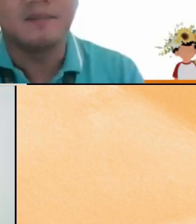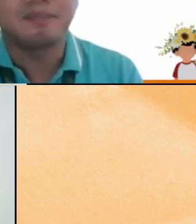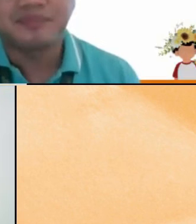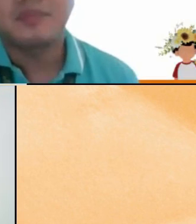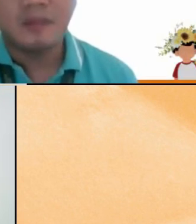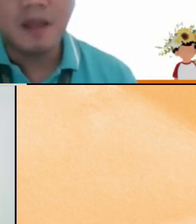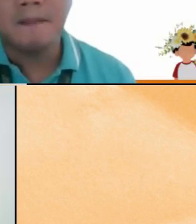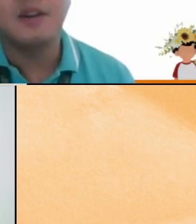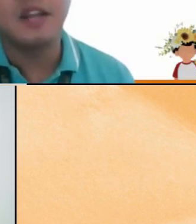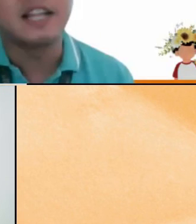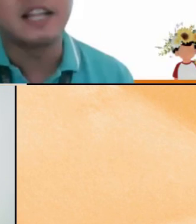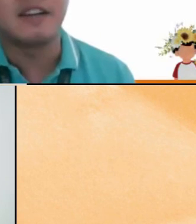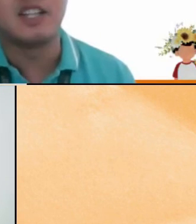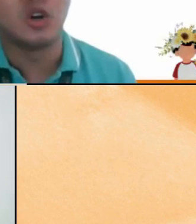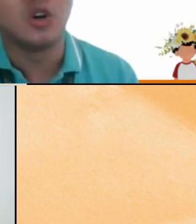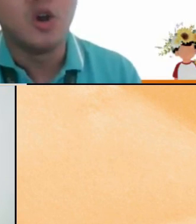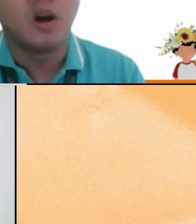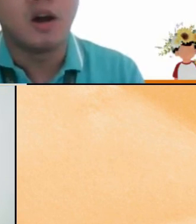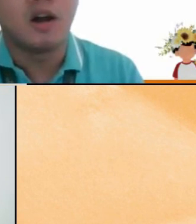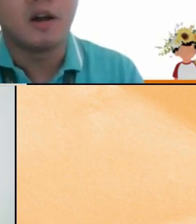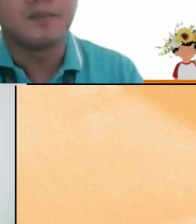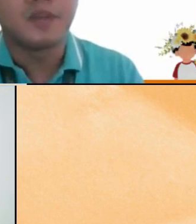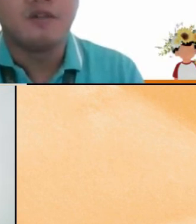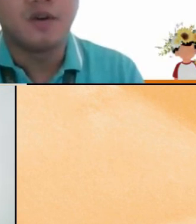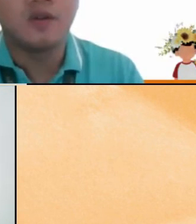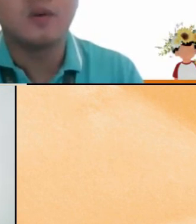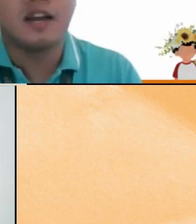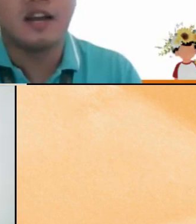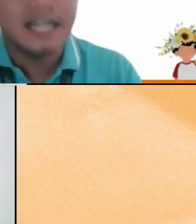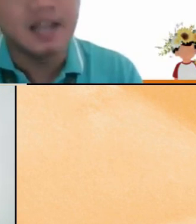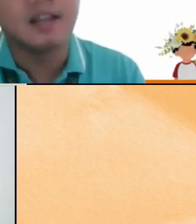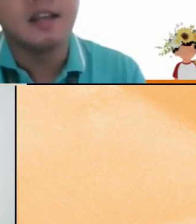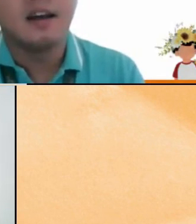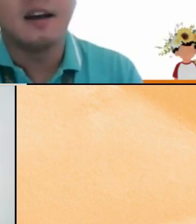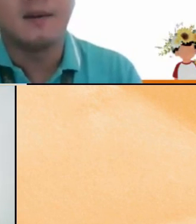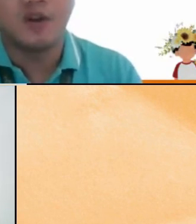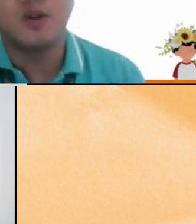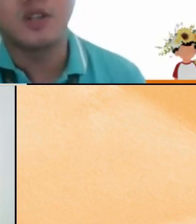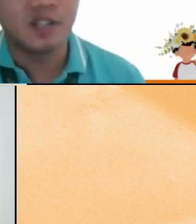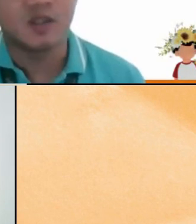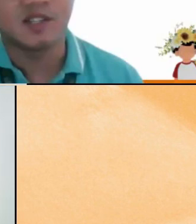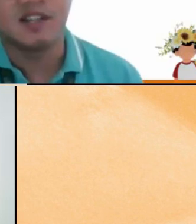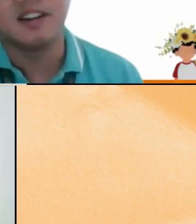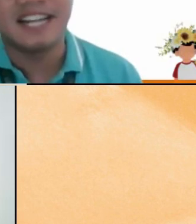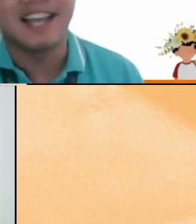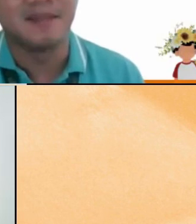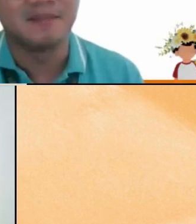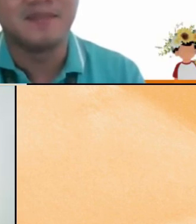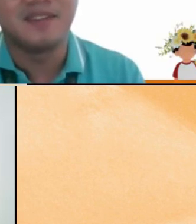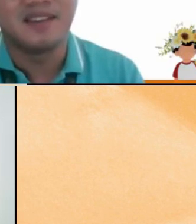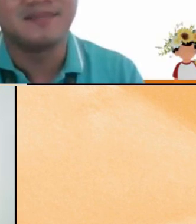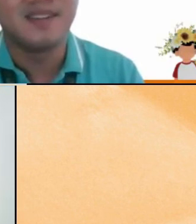ay magkaroon na ng intervention for those for those service users that are needing